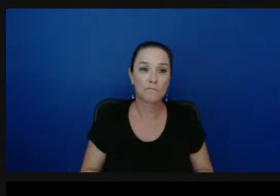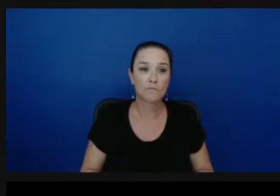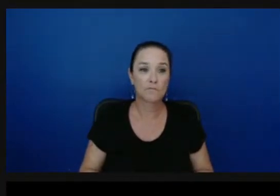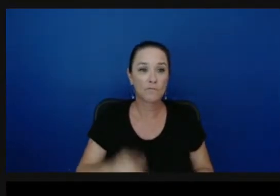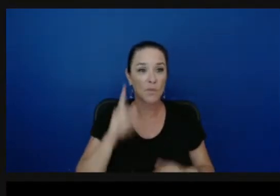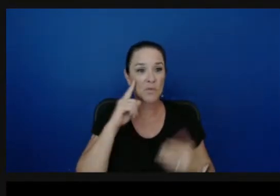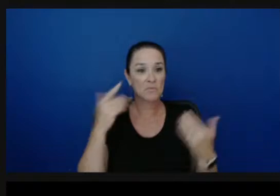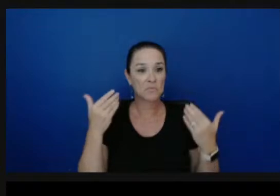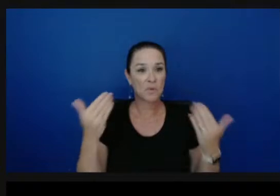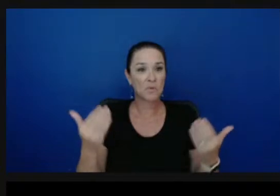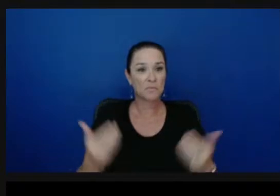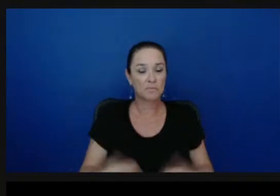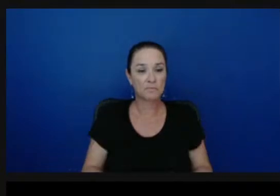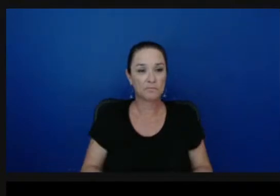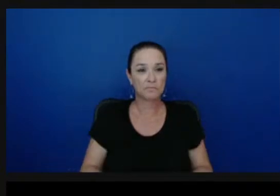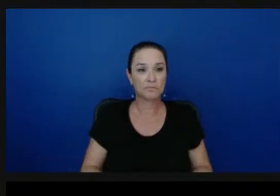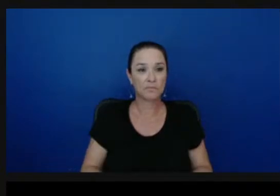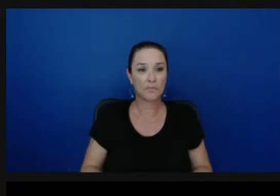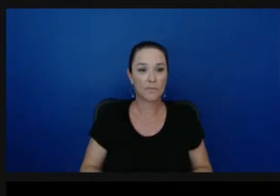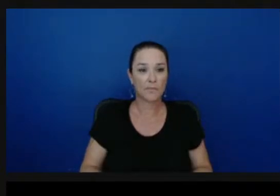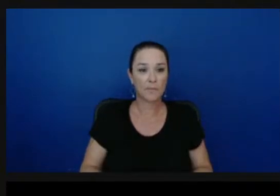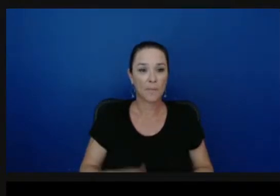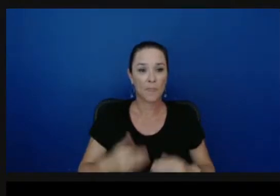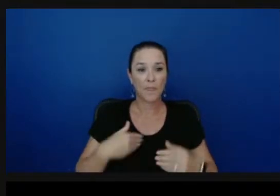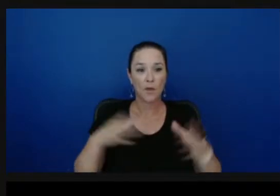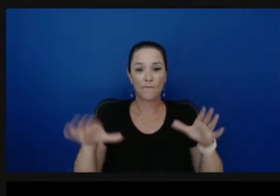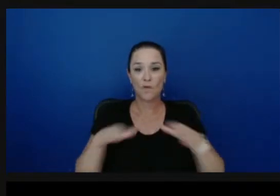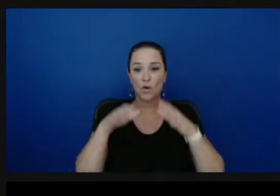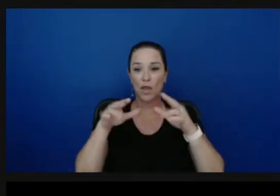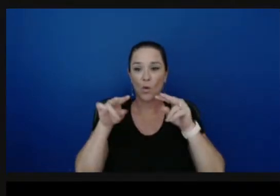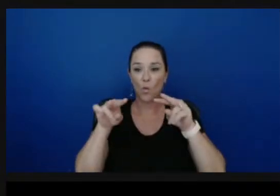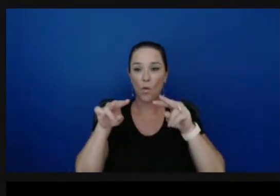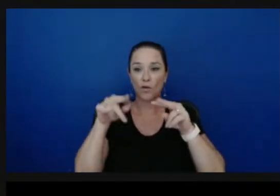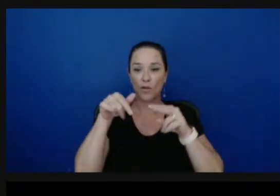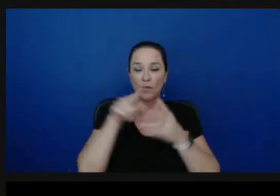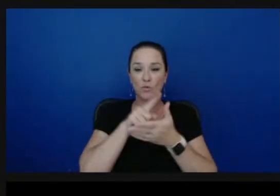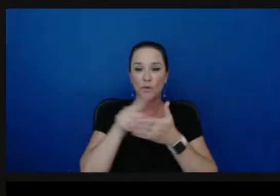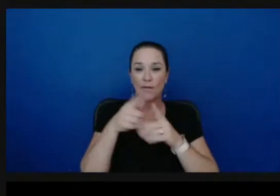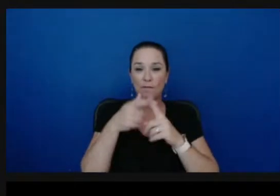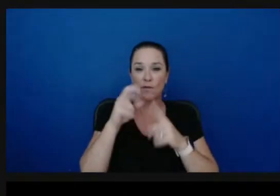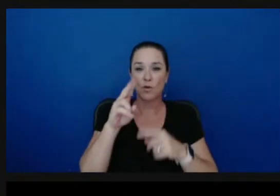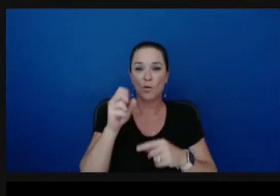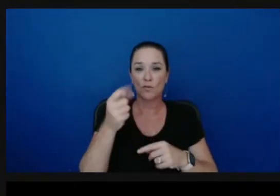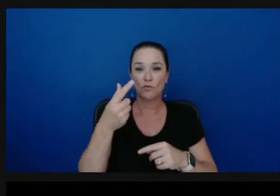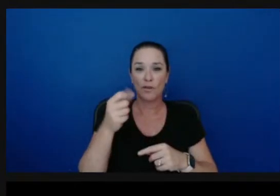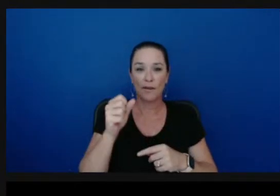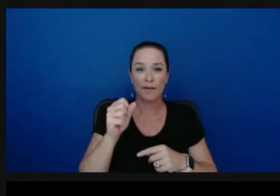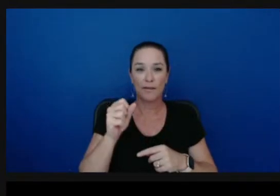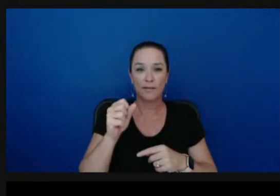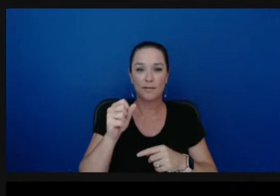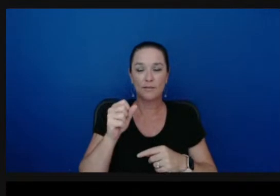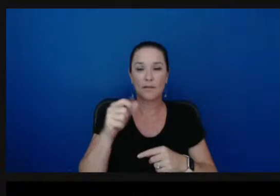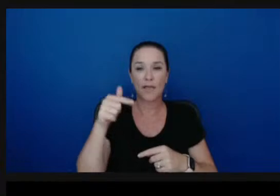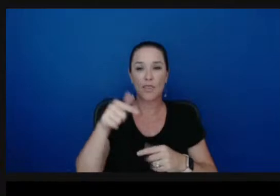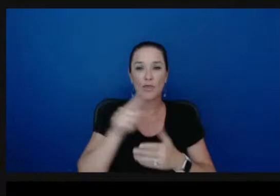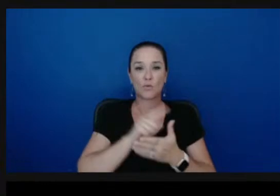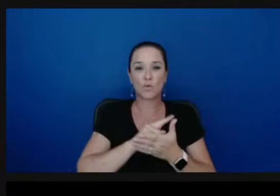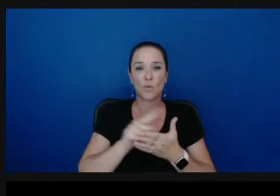Yeah, okay. We have Volcano Watch this week from the USGS, which this week is